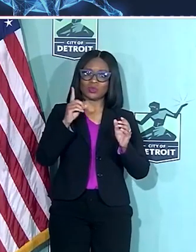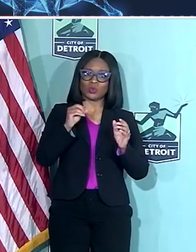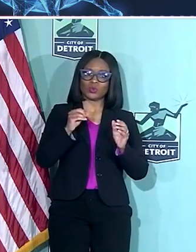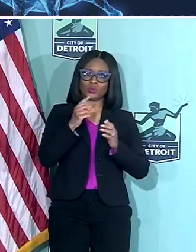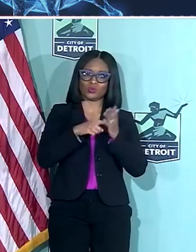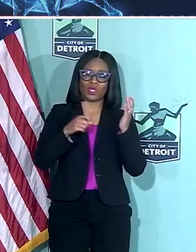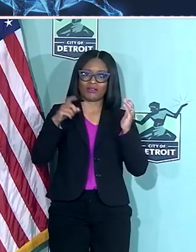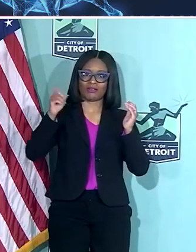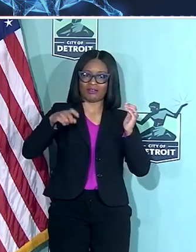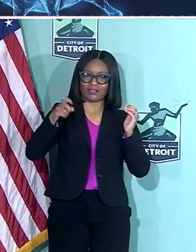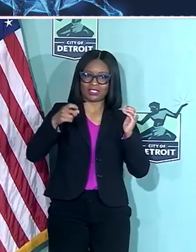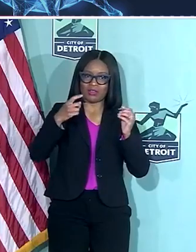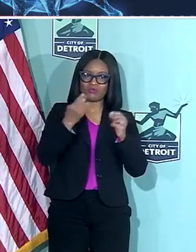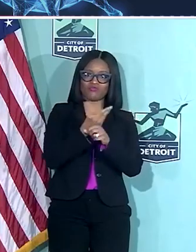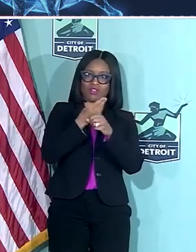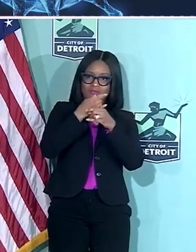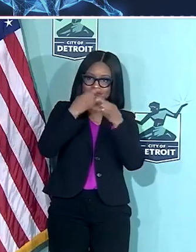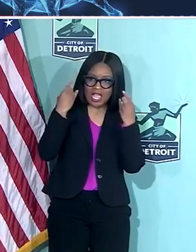We want